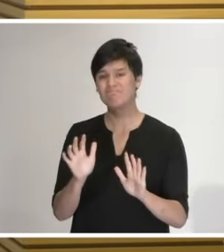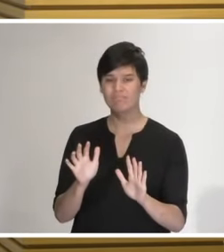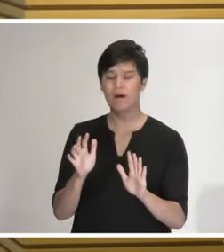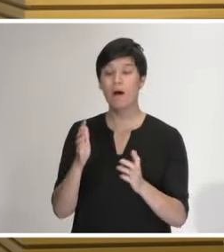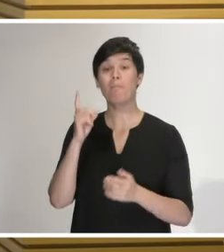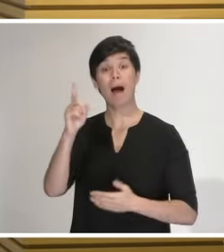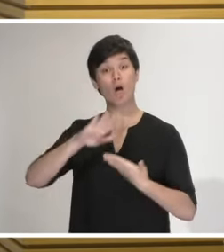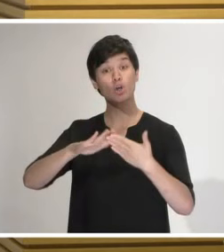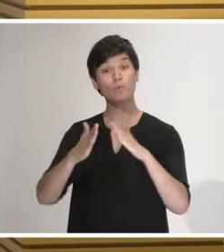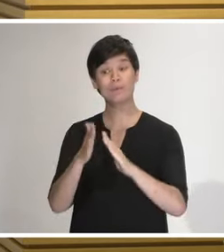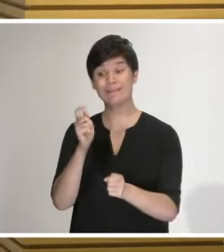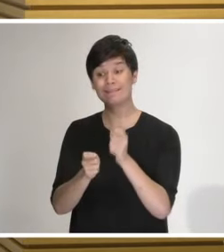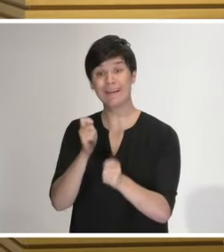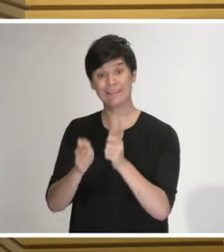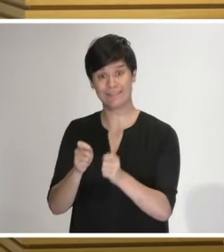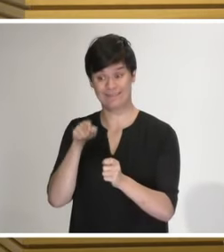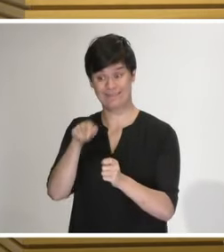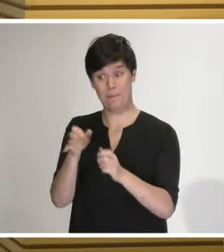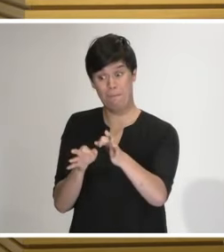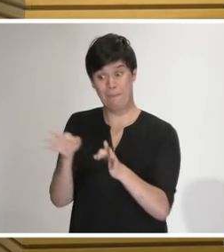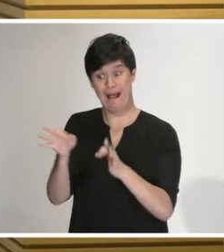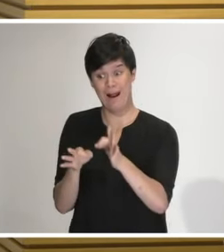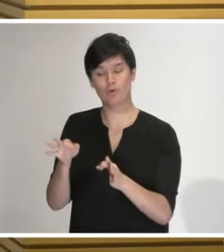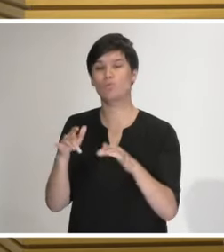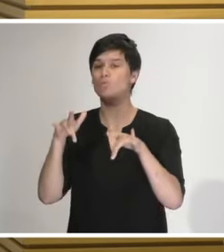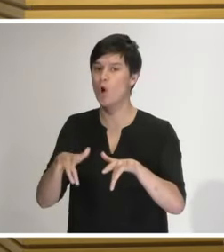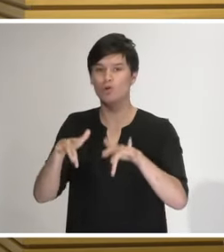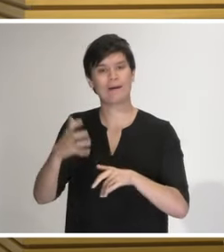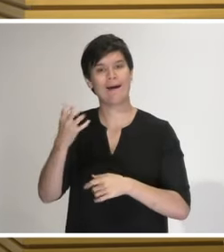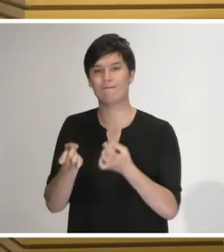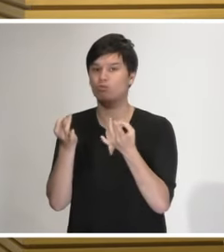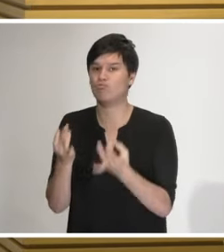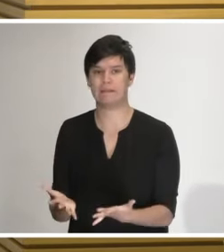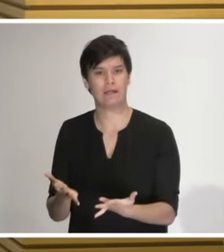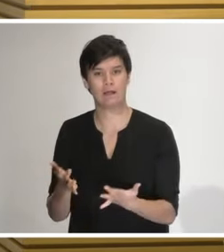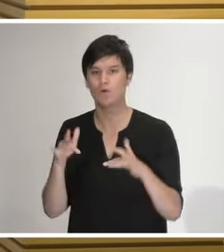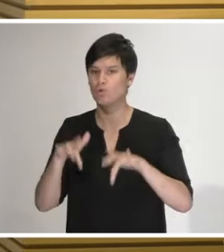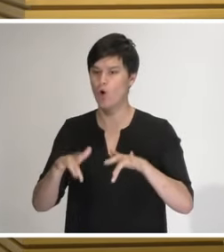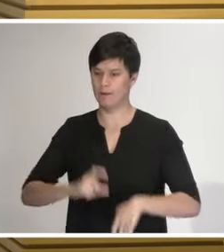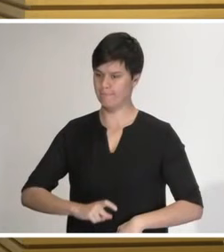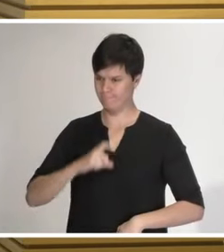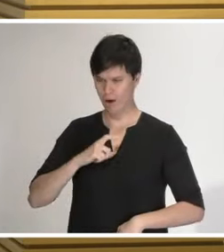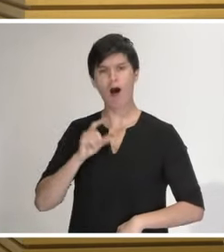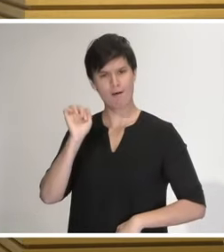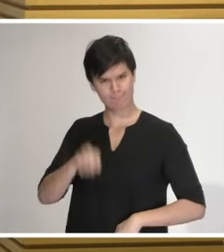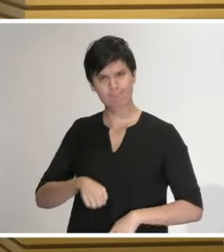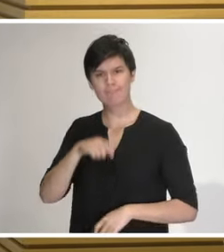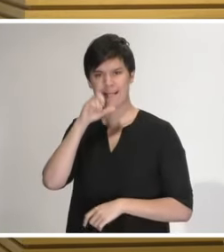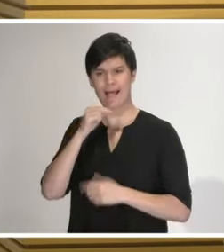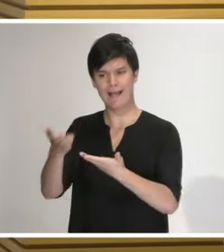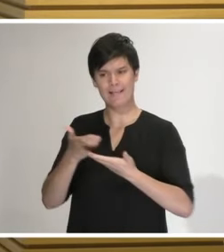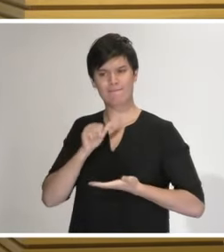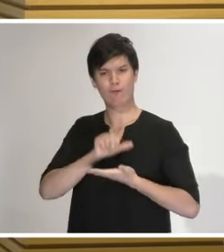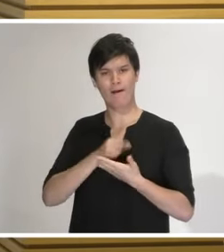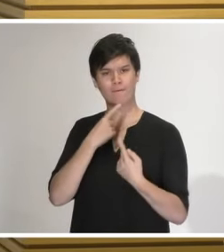to use. We don't yet have a test that we have ready to go that we'd be confident in what it's saying. But also from a